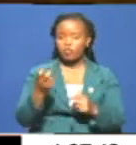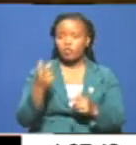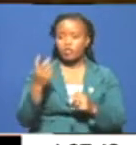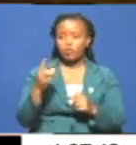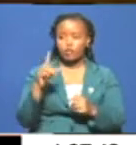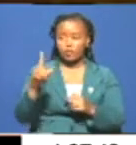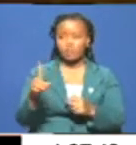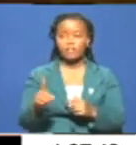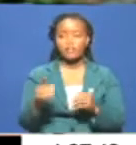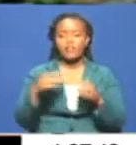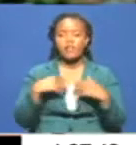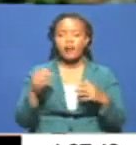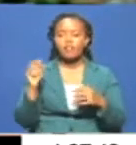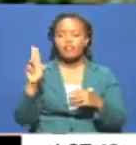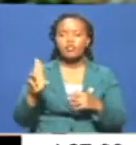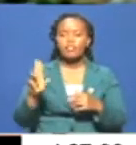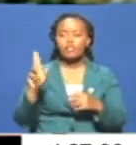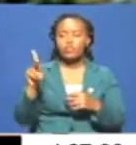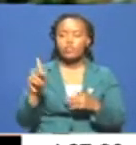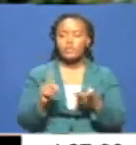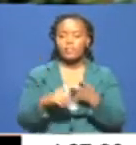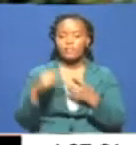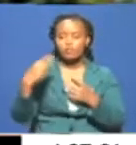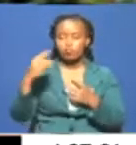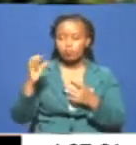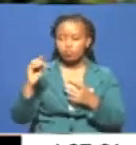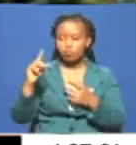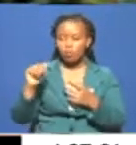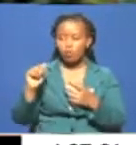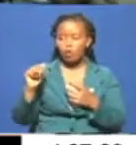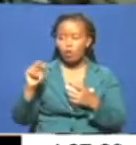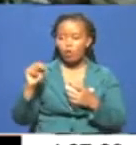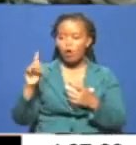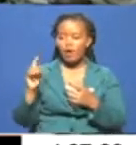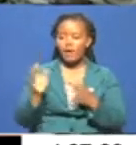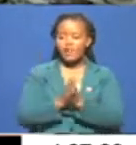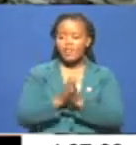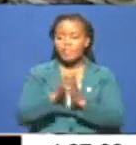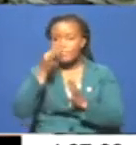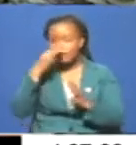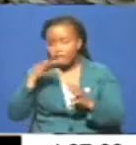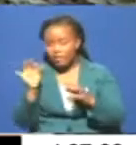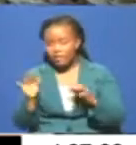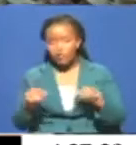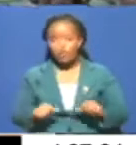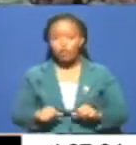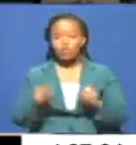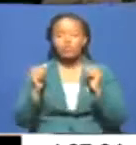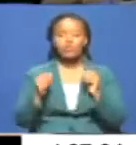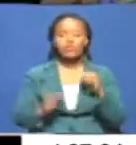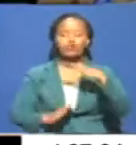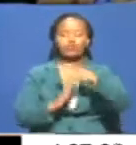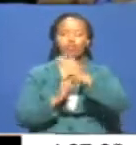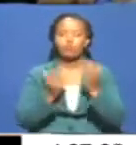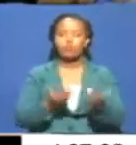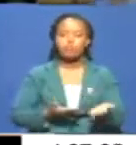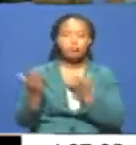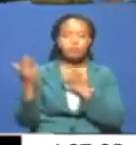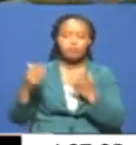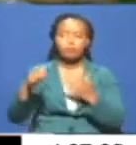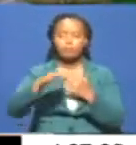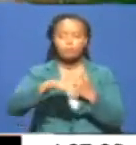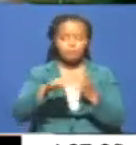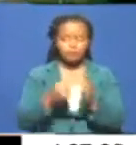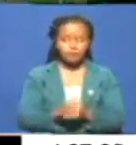the United Kingdom, Holland and France still continuing to be leading export destinations. The volume of